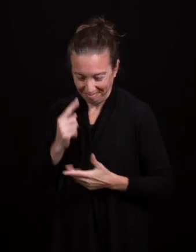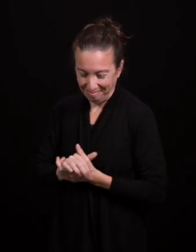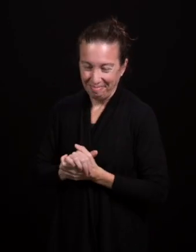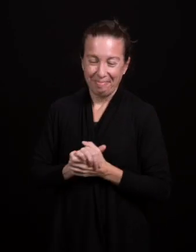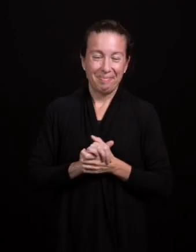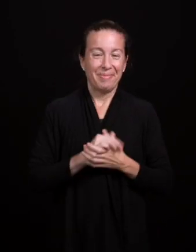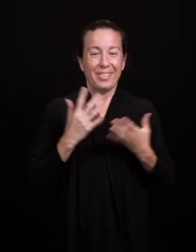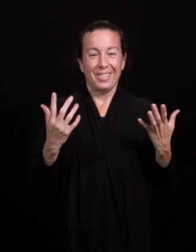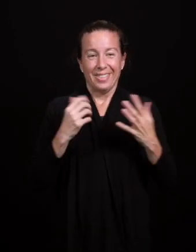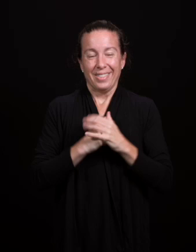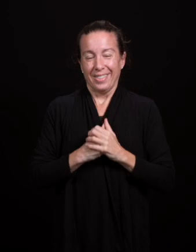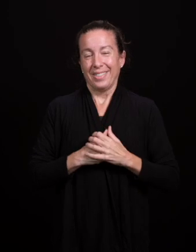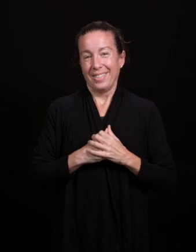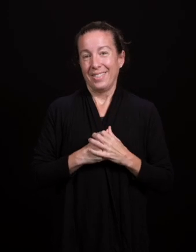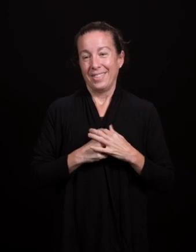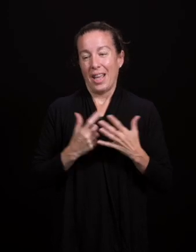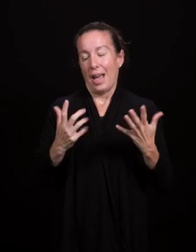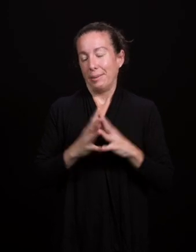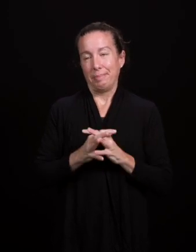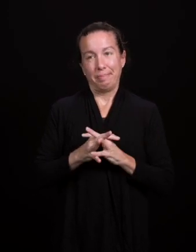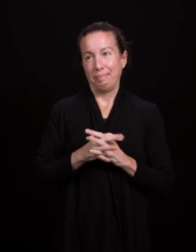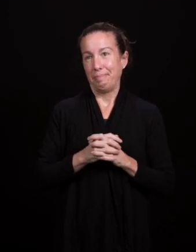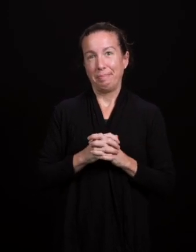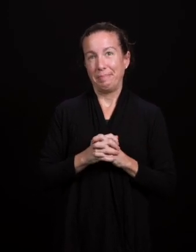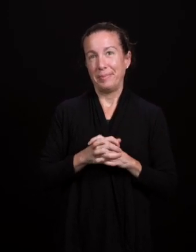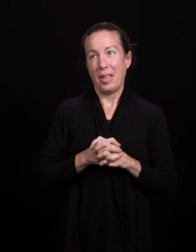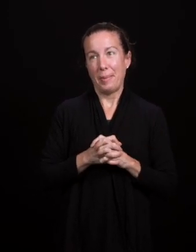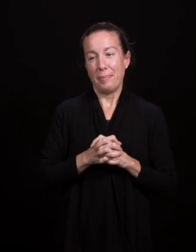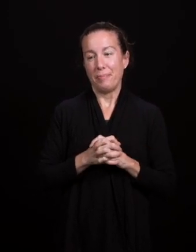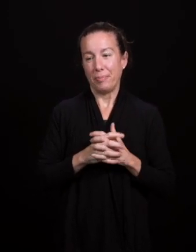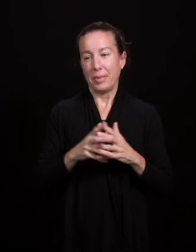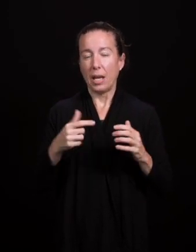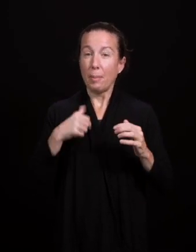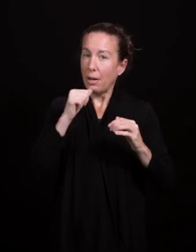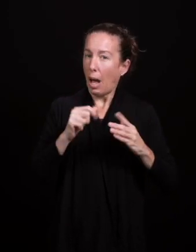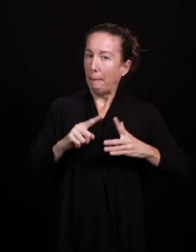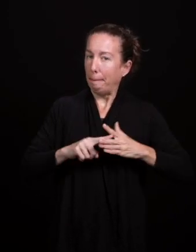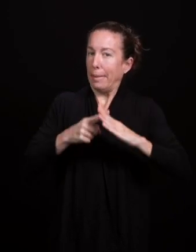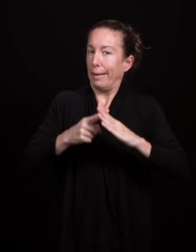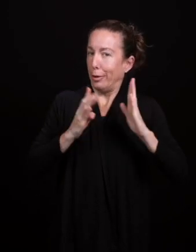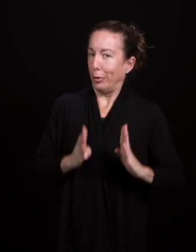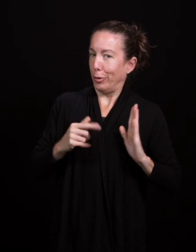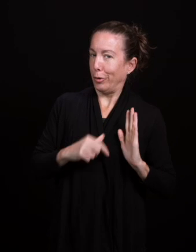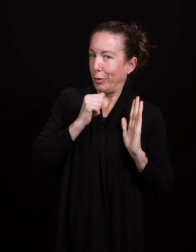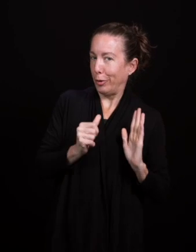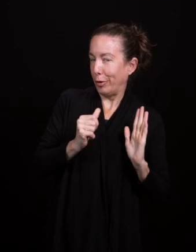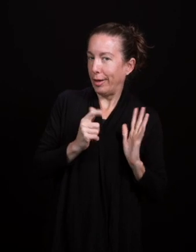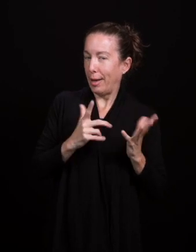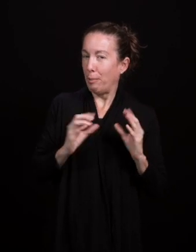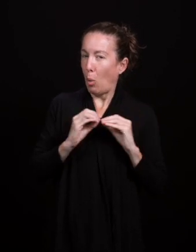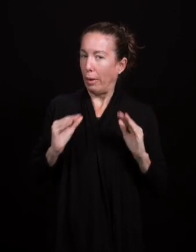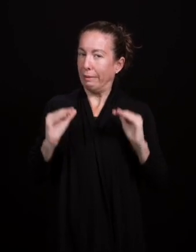But I would say I'm past beginner. So I'm not